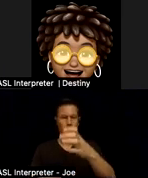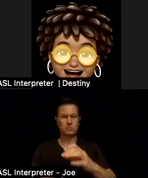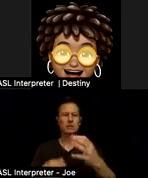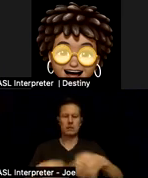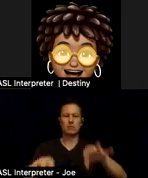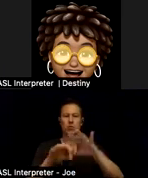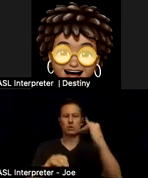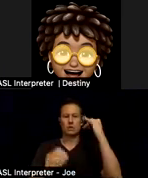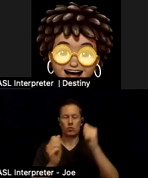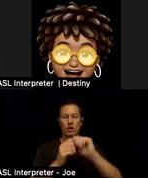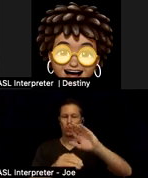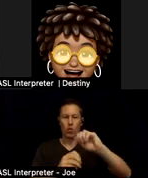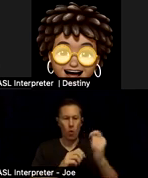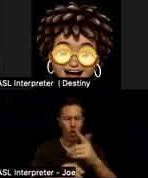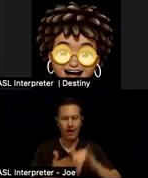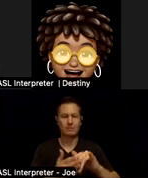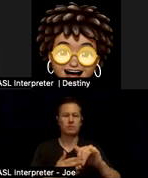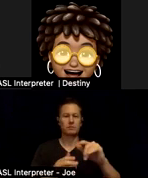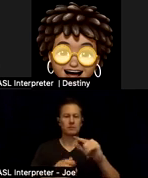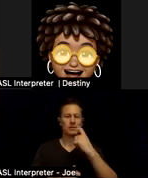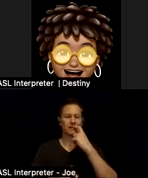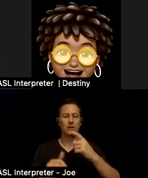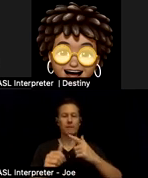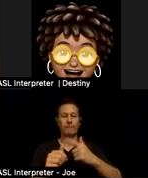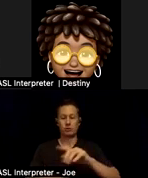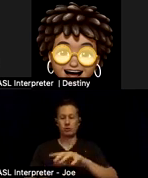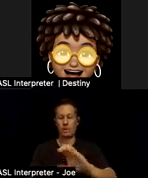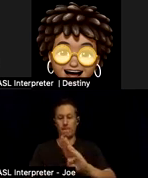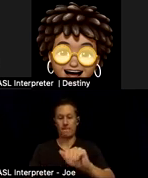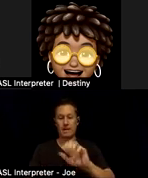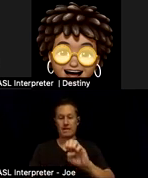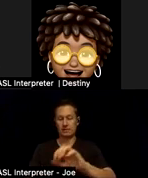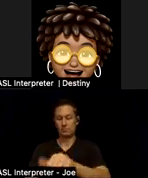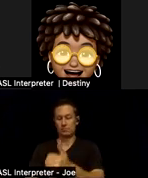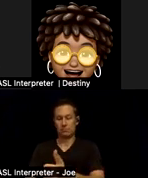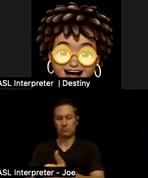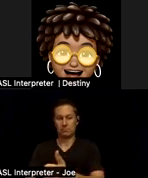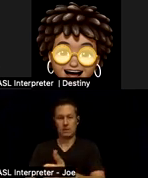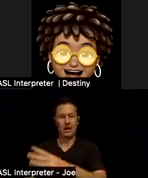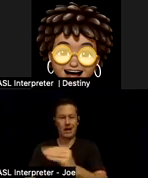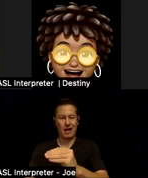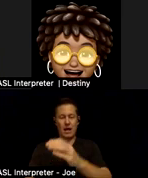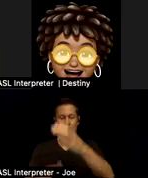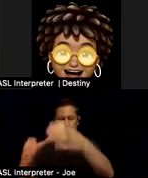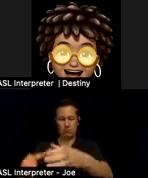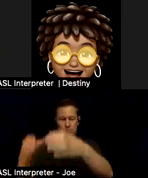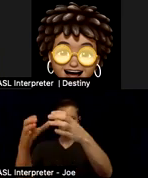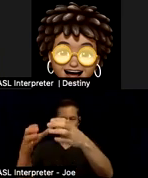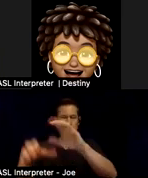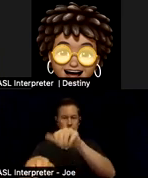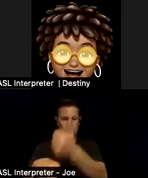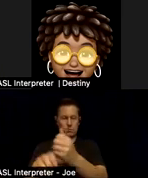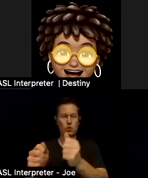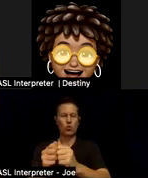this, to secure first the base to the countertop and then secure this portion right here with the quick hold